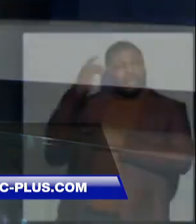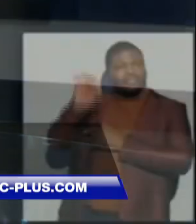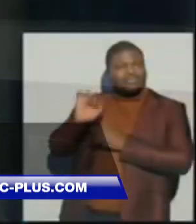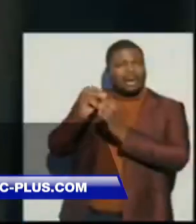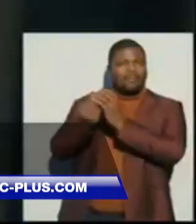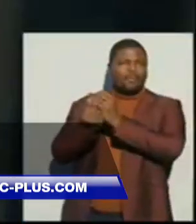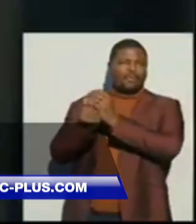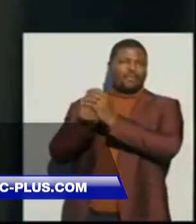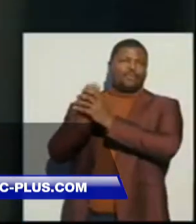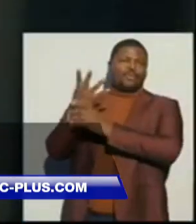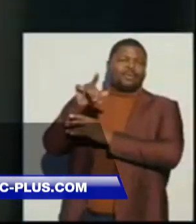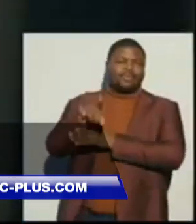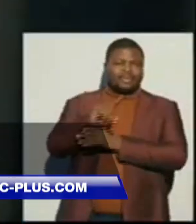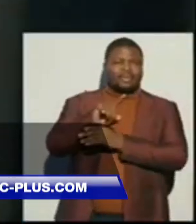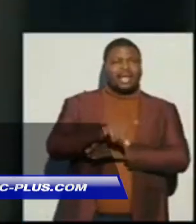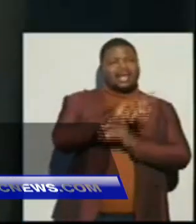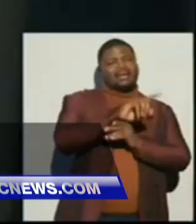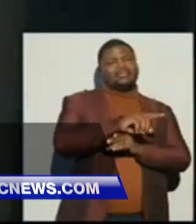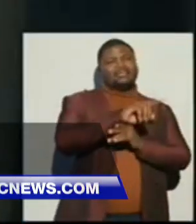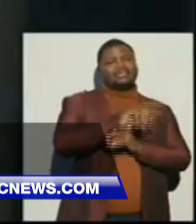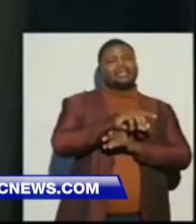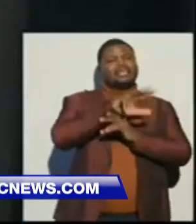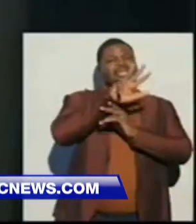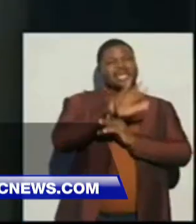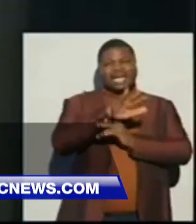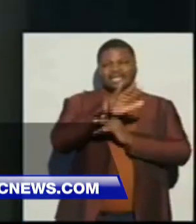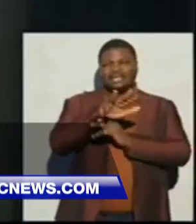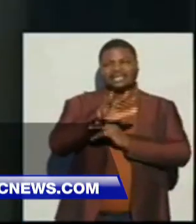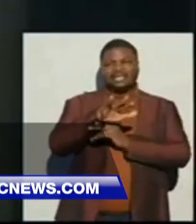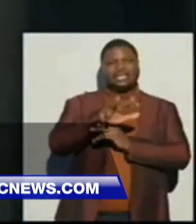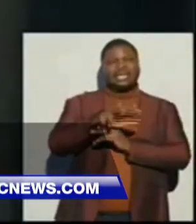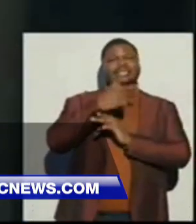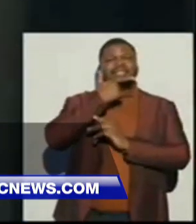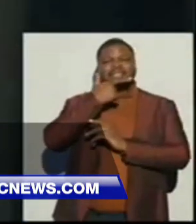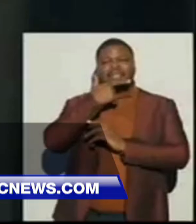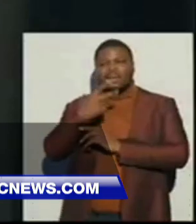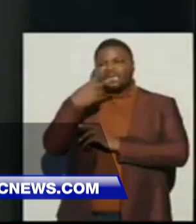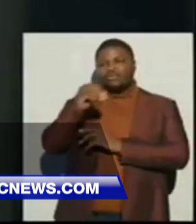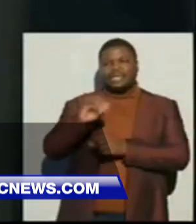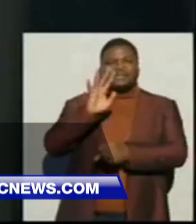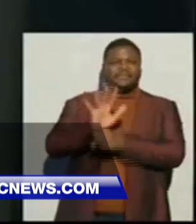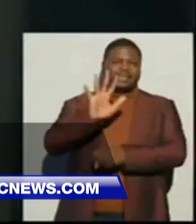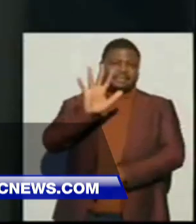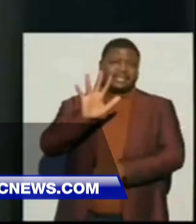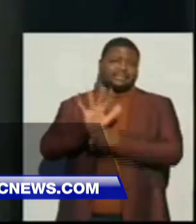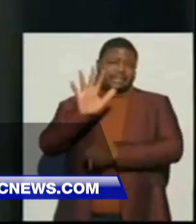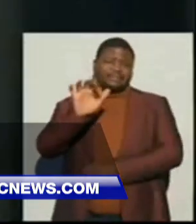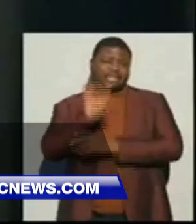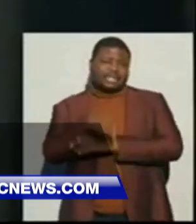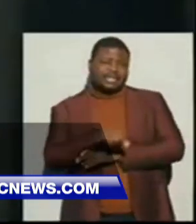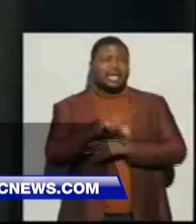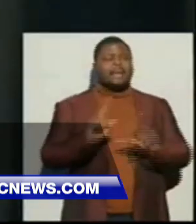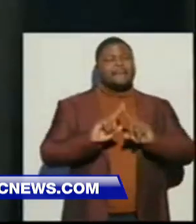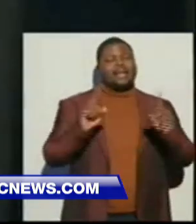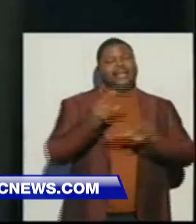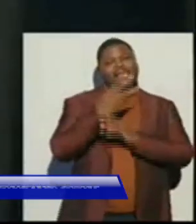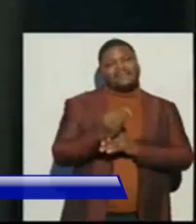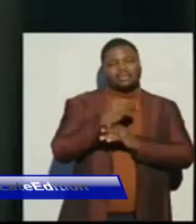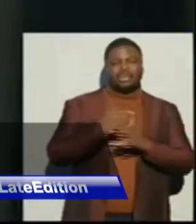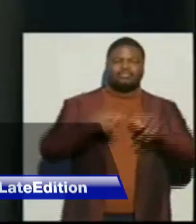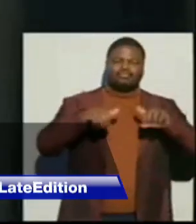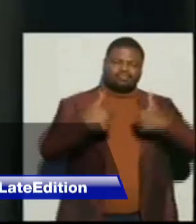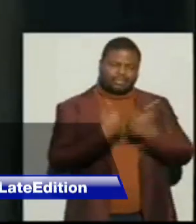On 9 December 2015, my father asked me to meet him for dinner. It was one of those rare occasions when we had time alone together.